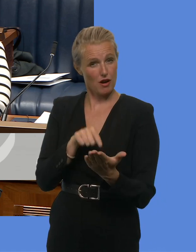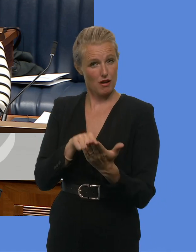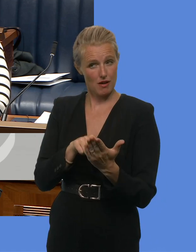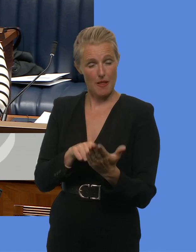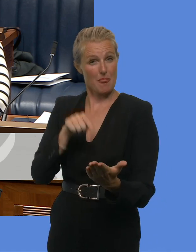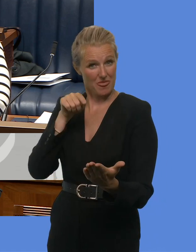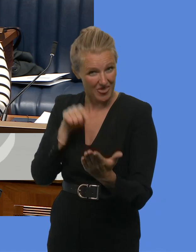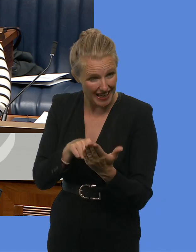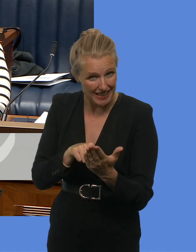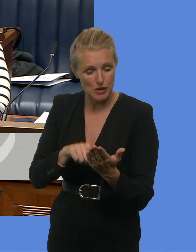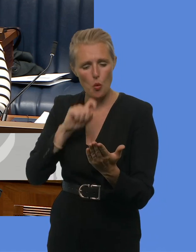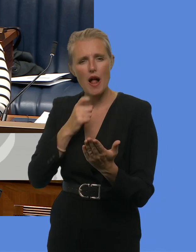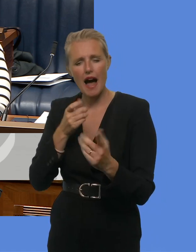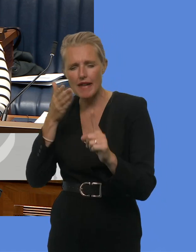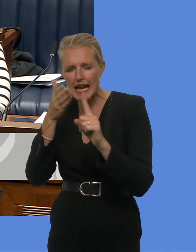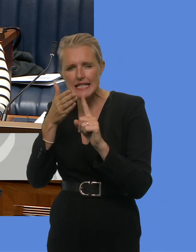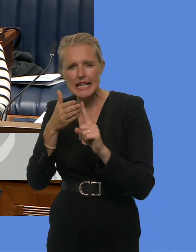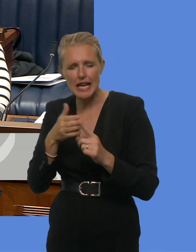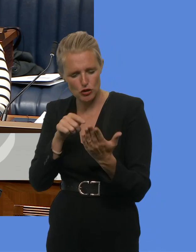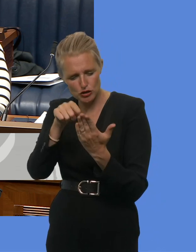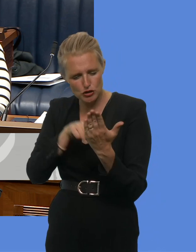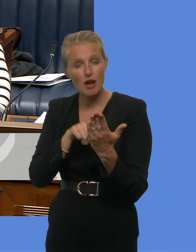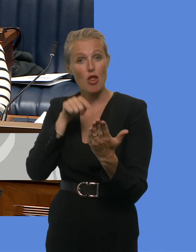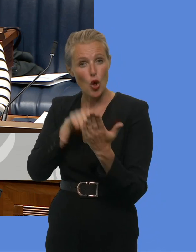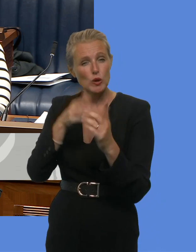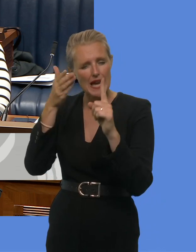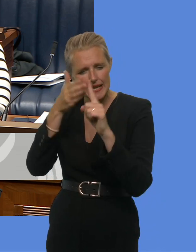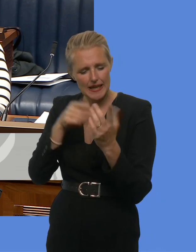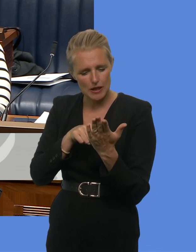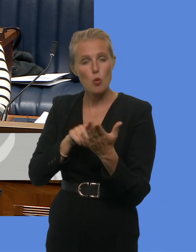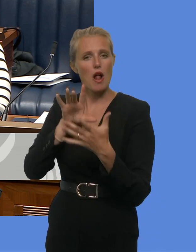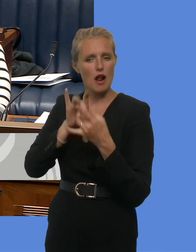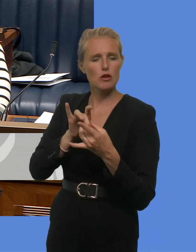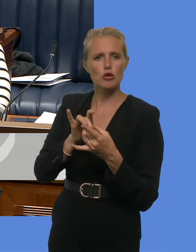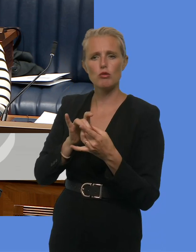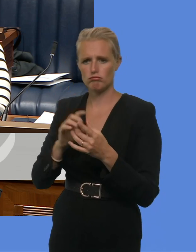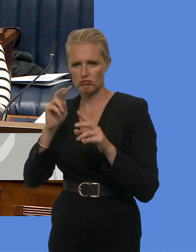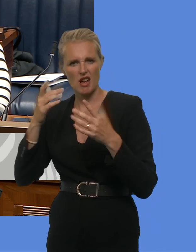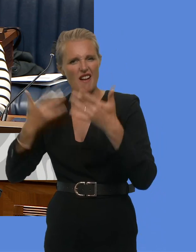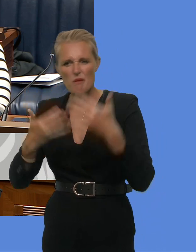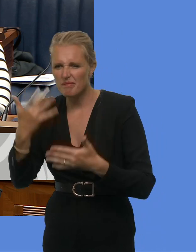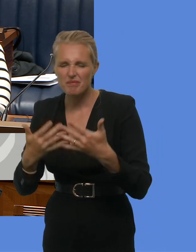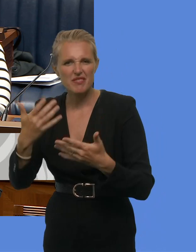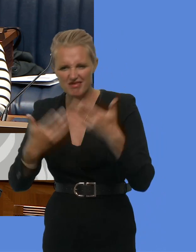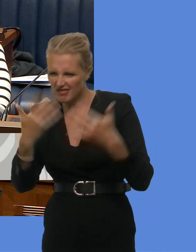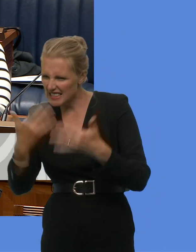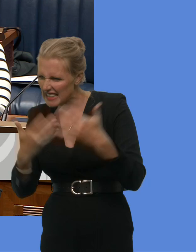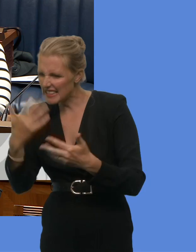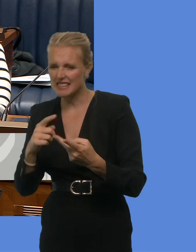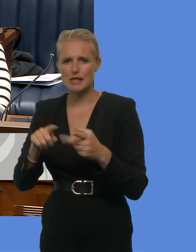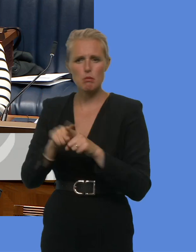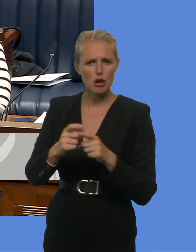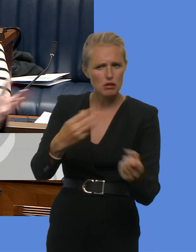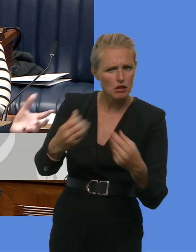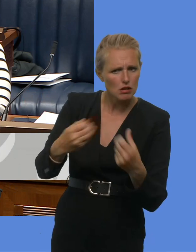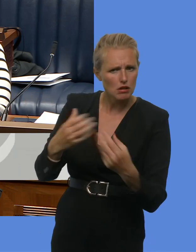these will be a set of indicators, and those indicators will be based on objective and subjective measurements. That will all